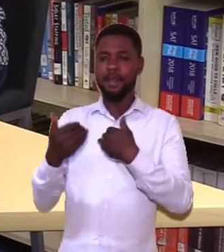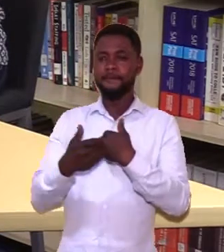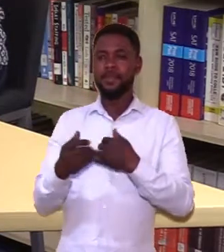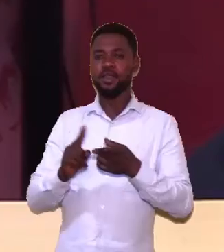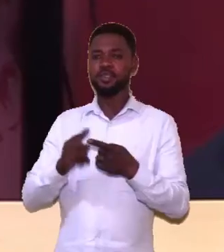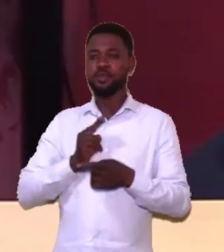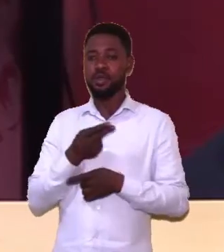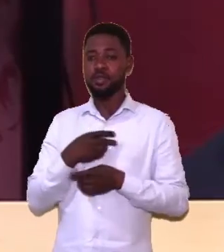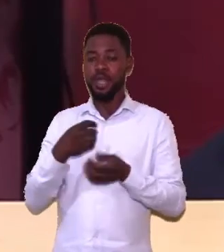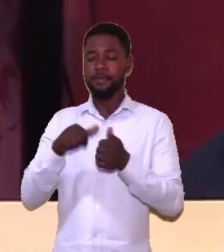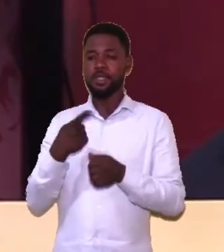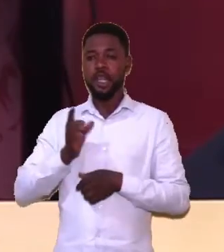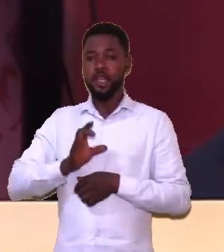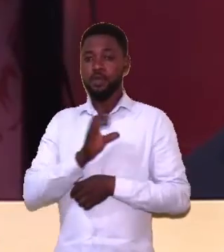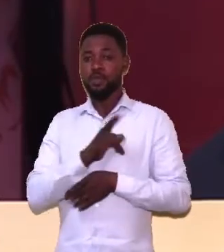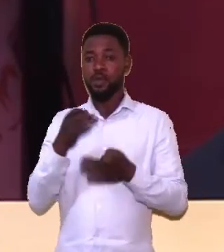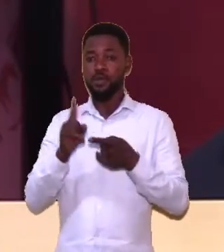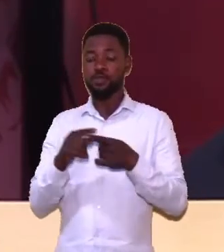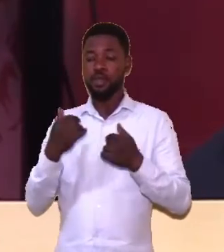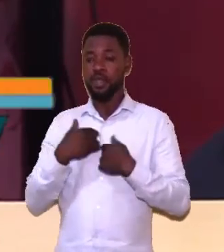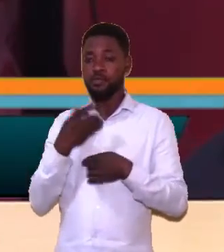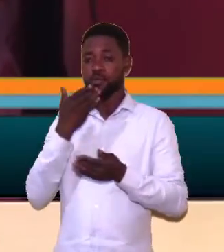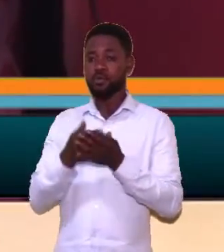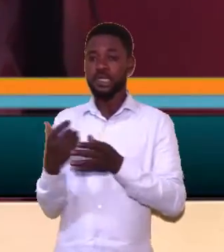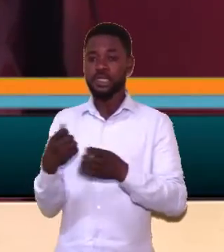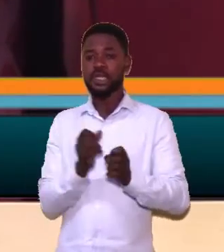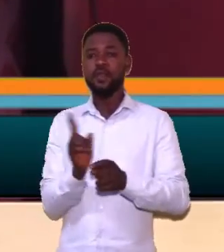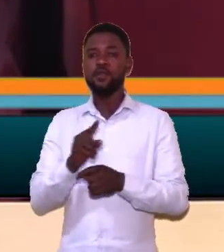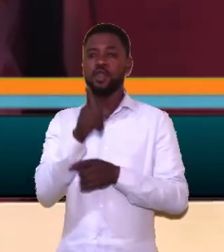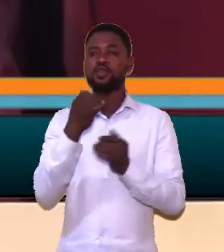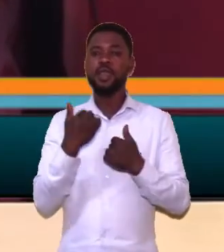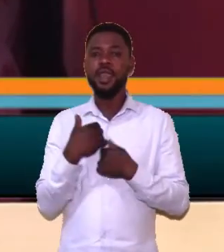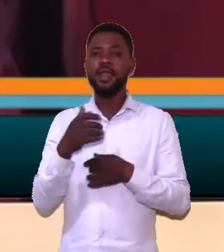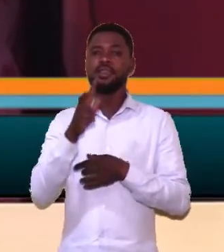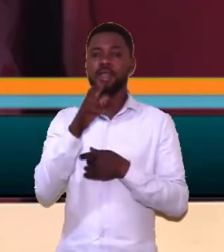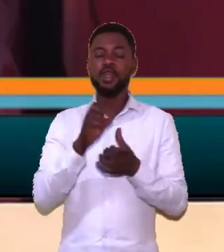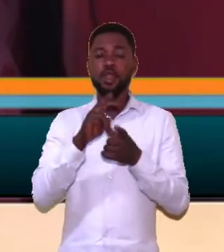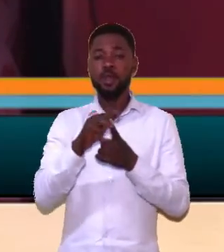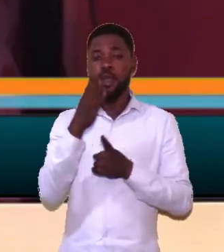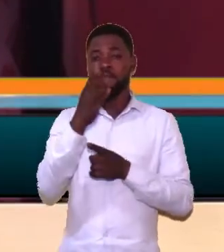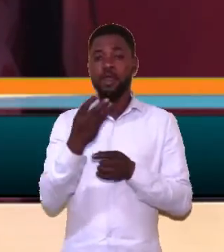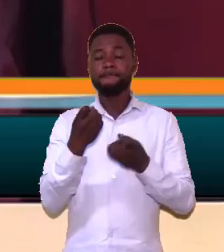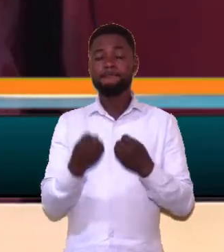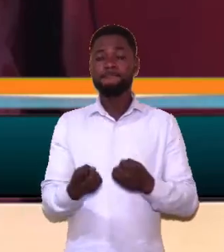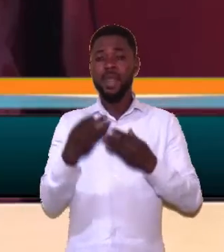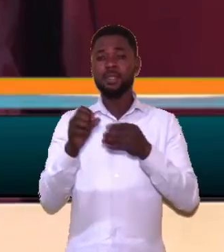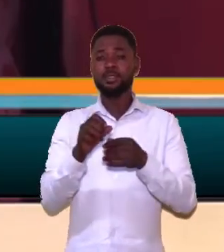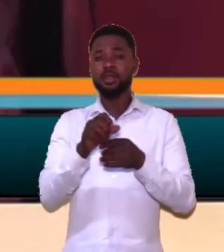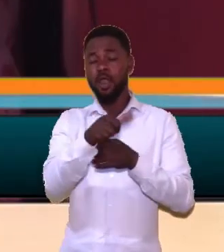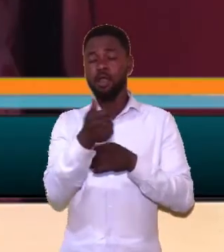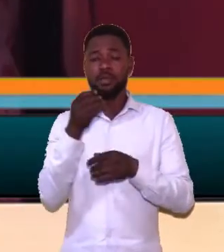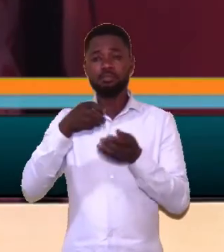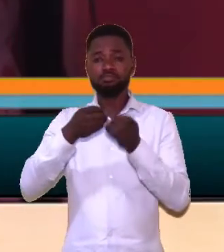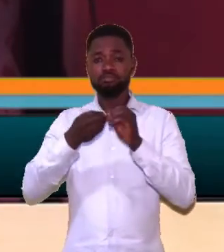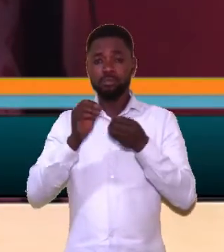school. According to the Honorable Commissioner, we're going to have a learning ecosystem where you have 3 or 4 many aspects: